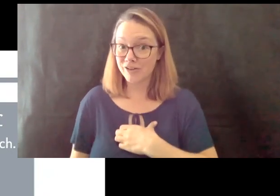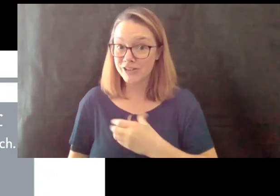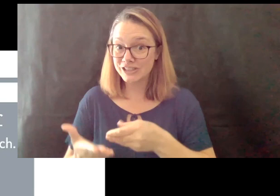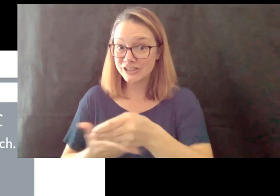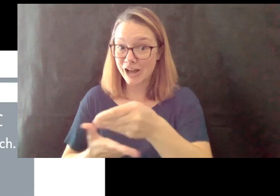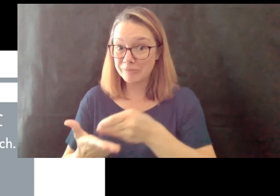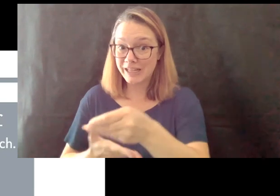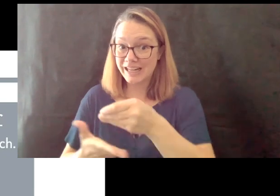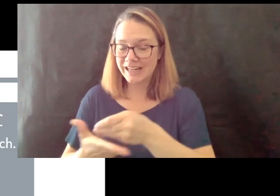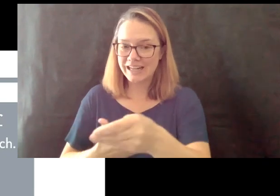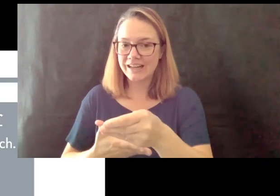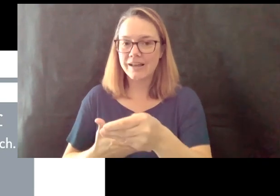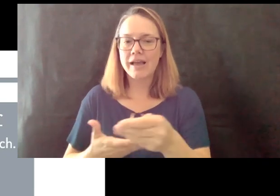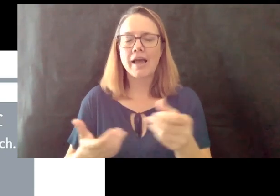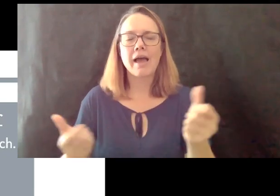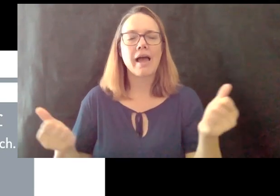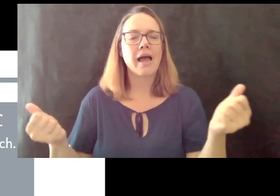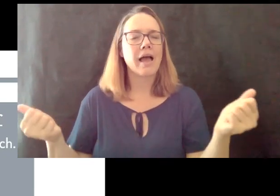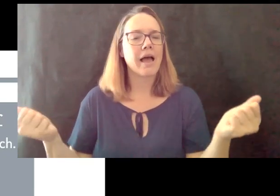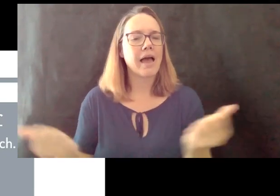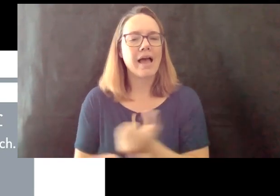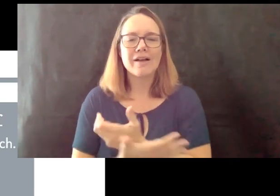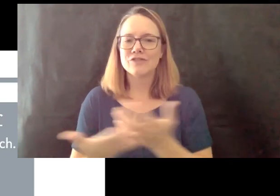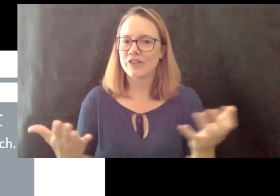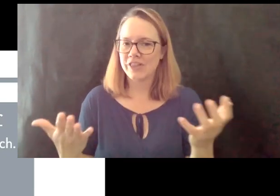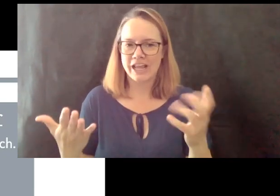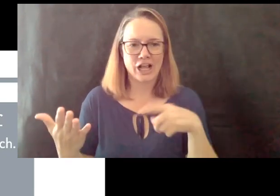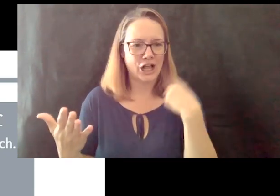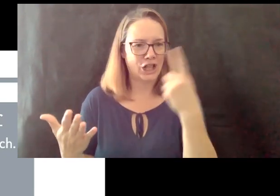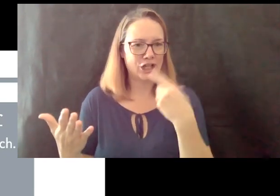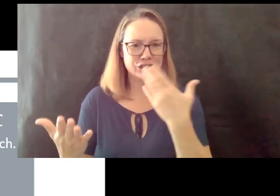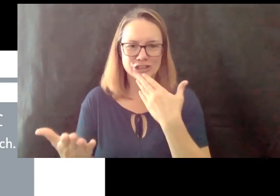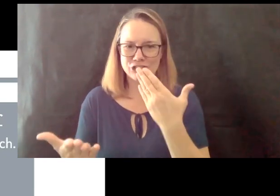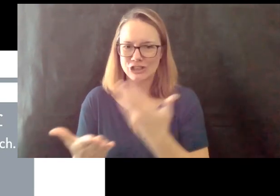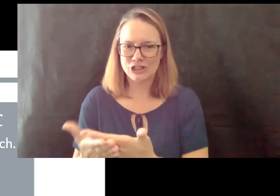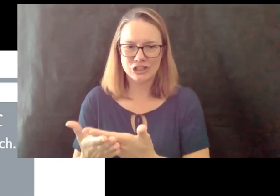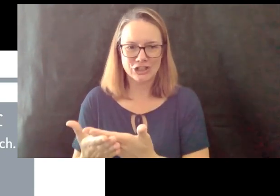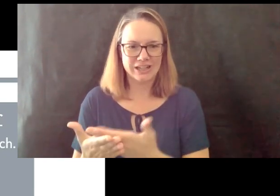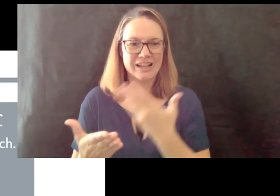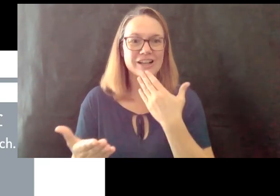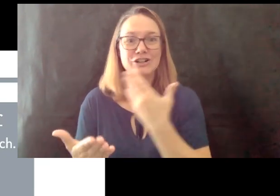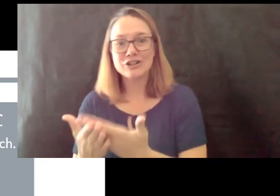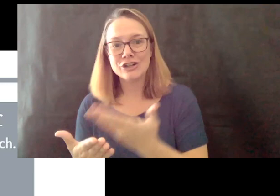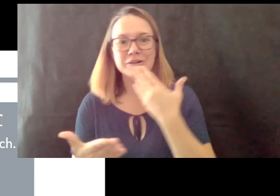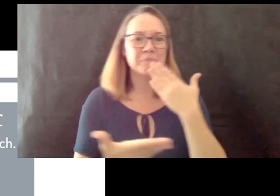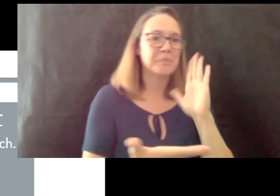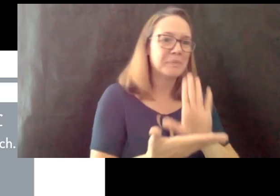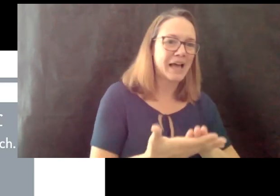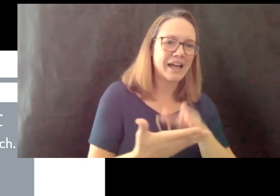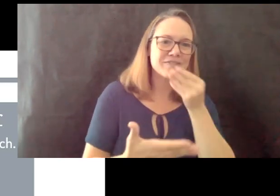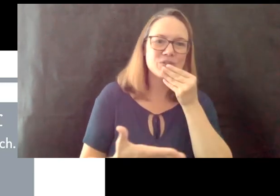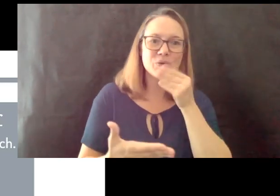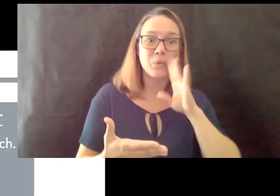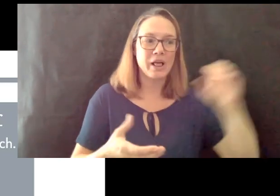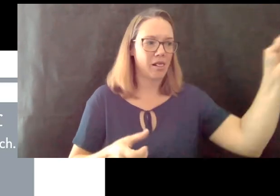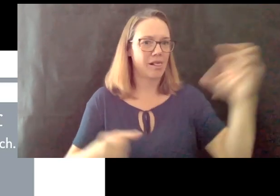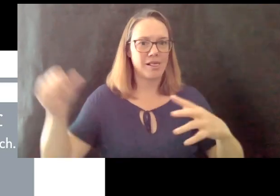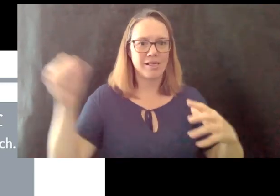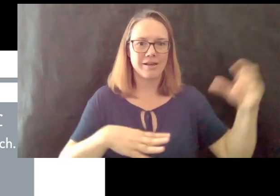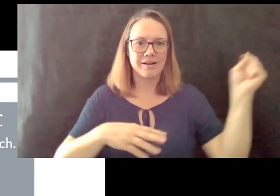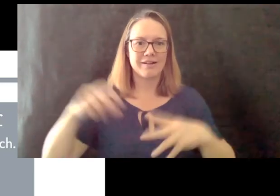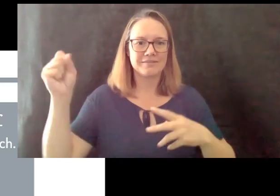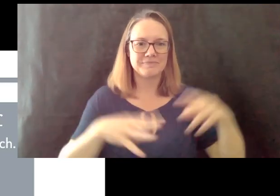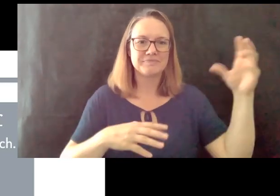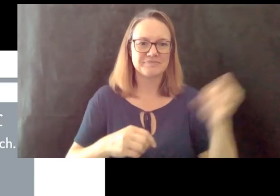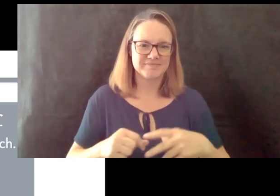hungry before you've eaten, every single bad item is going to just look so appetizing, you're going to want to grab it, put it in the cart for